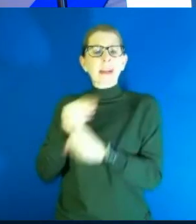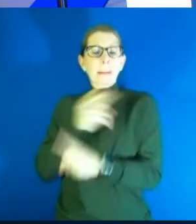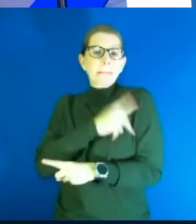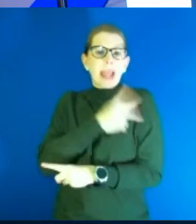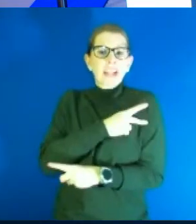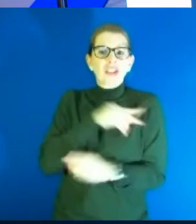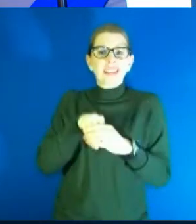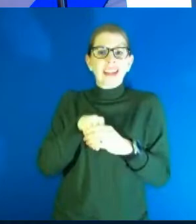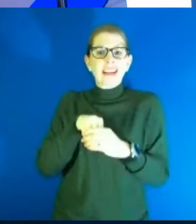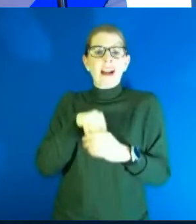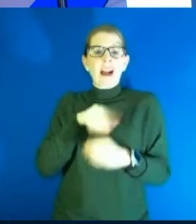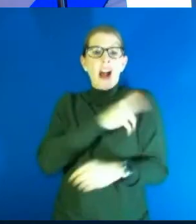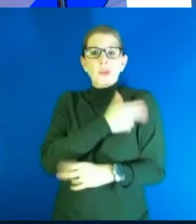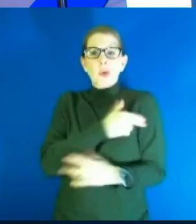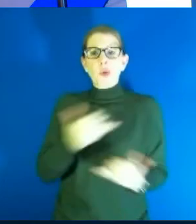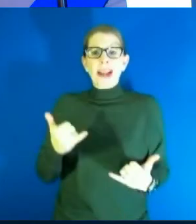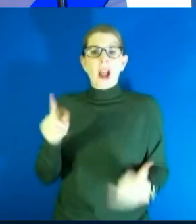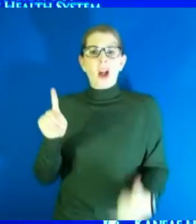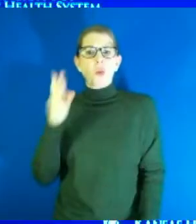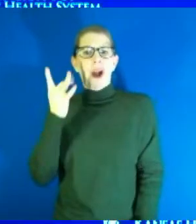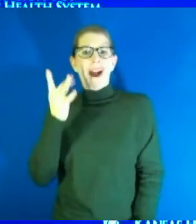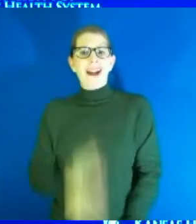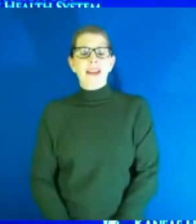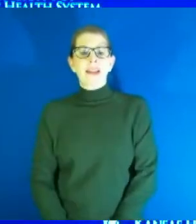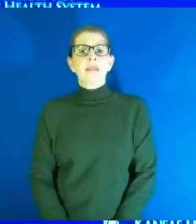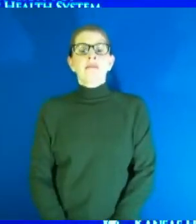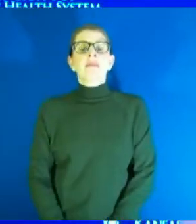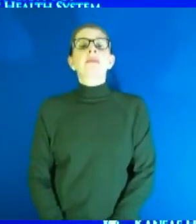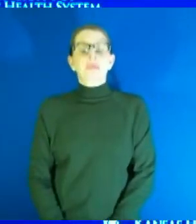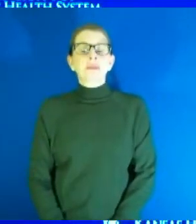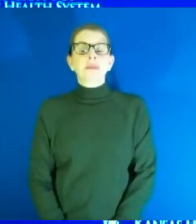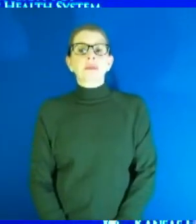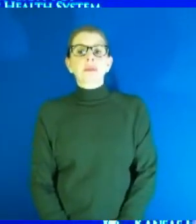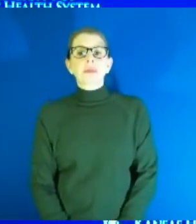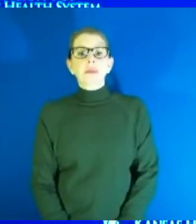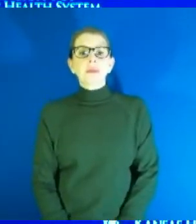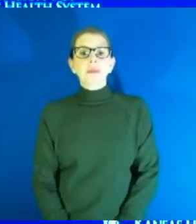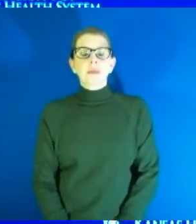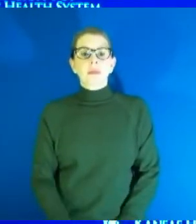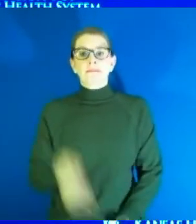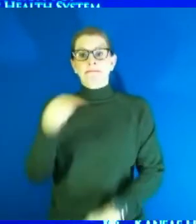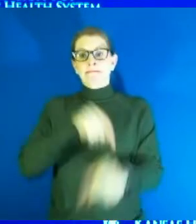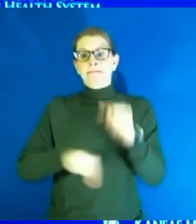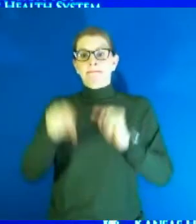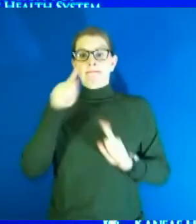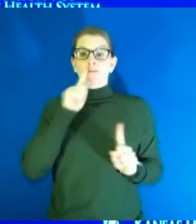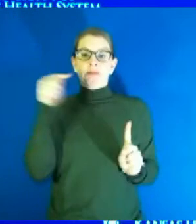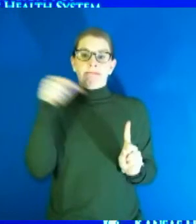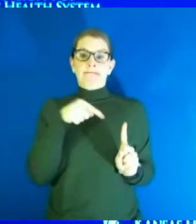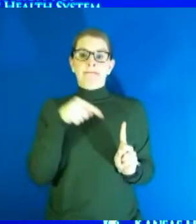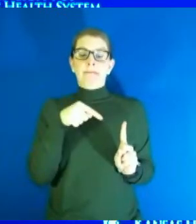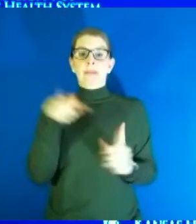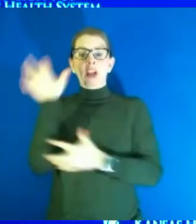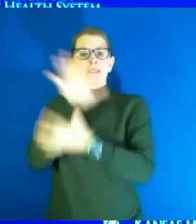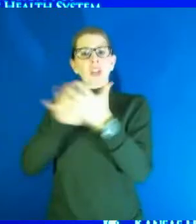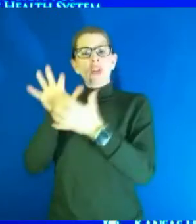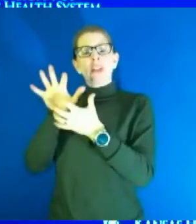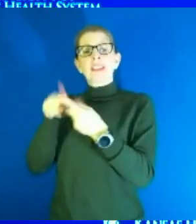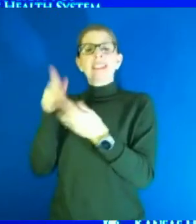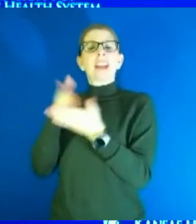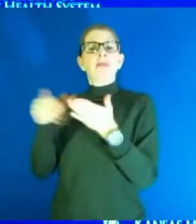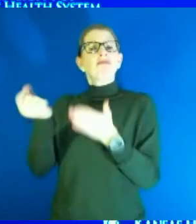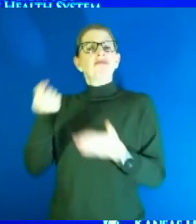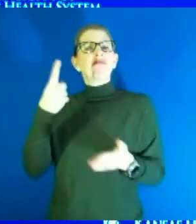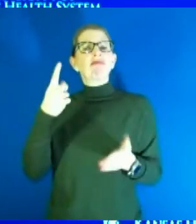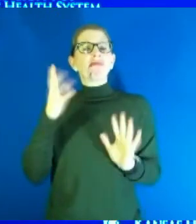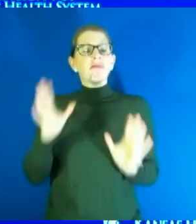the hospital right now? Yeah. So I think I think this does go back, and this may be confusing, and I understand how it is and